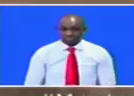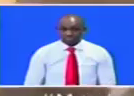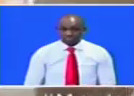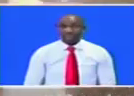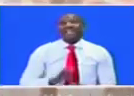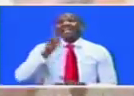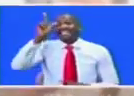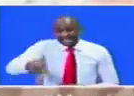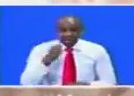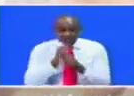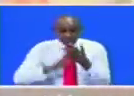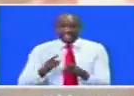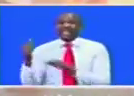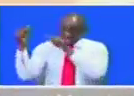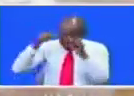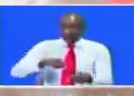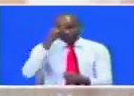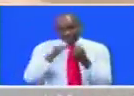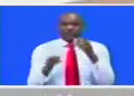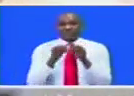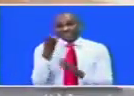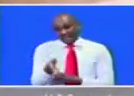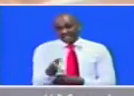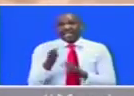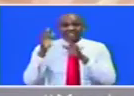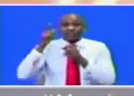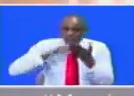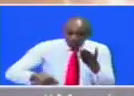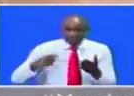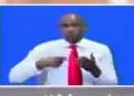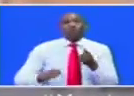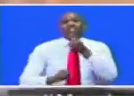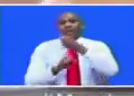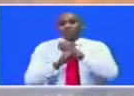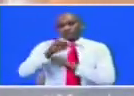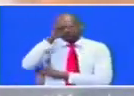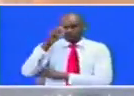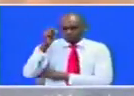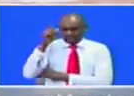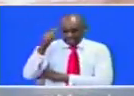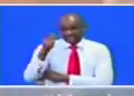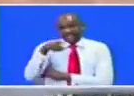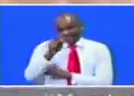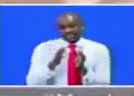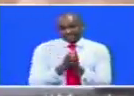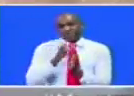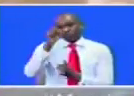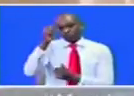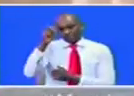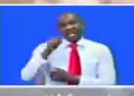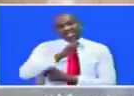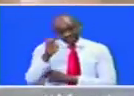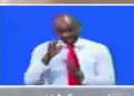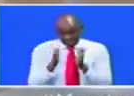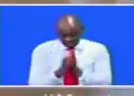They will later make their way here for the final rally, expecting to drum up support for UNET's re-election as Suna East MP and Ochilo Ayako